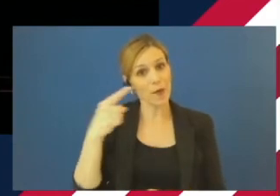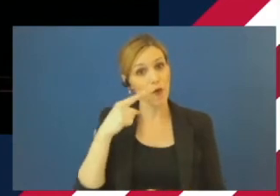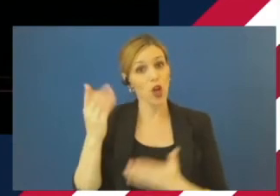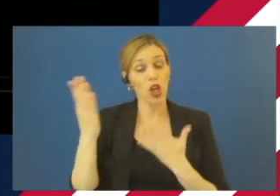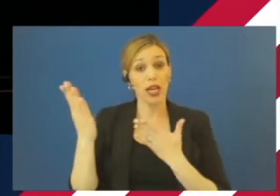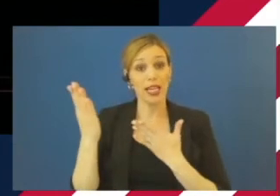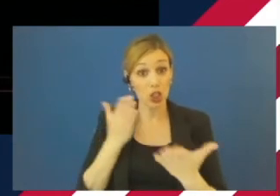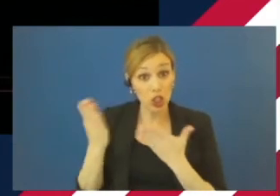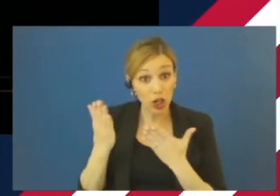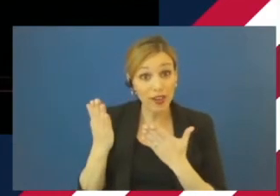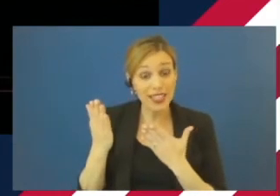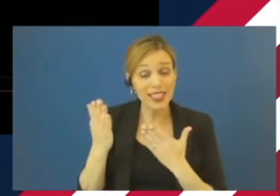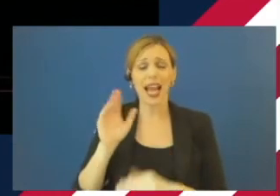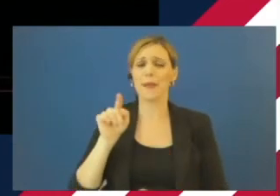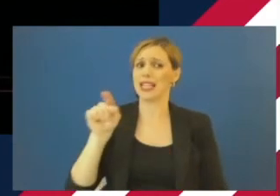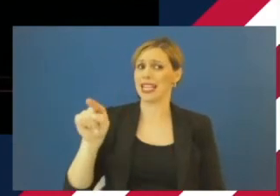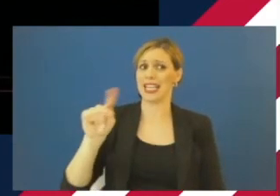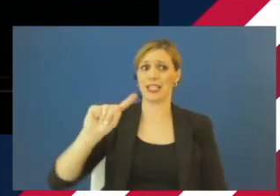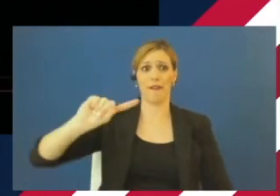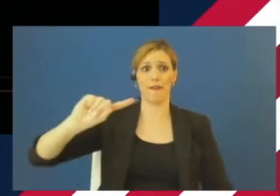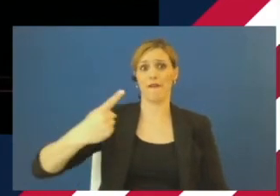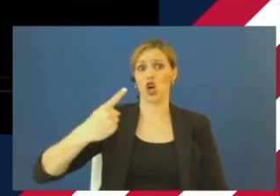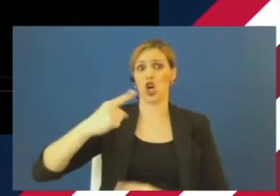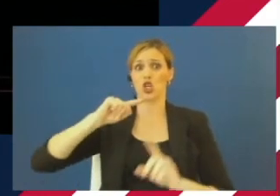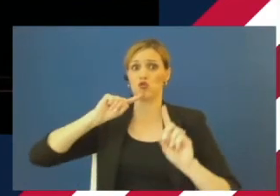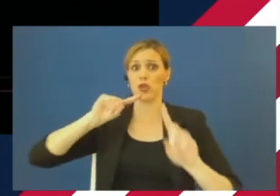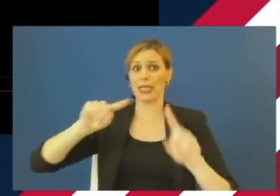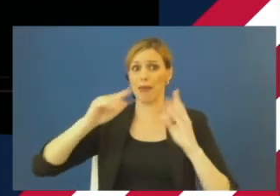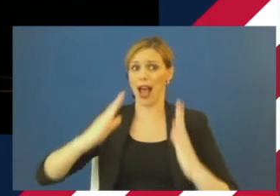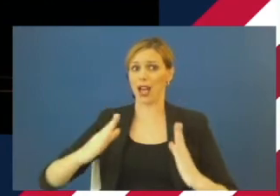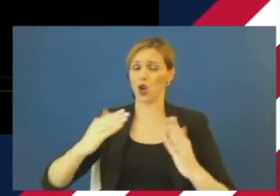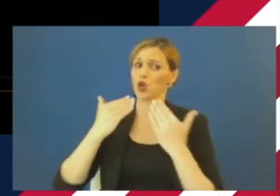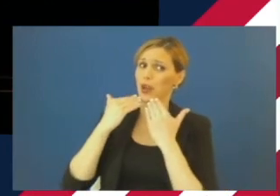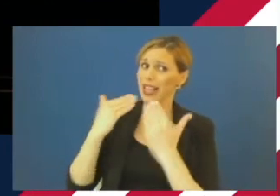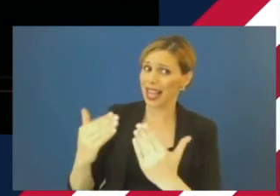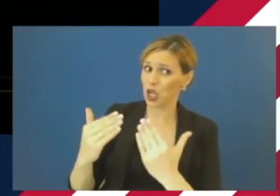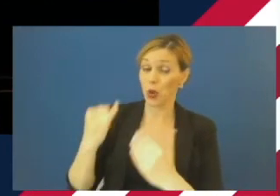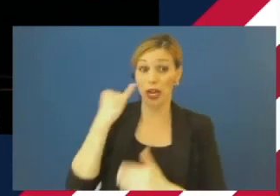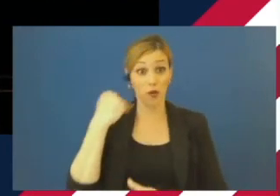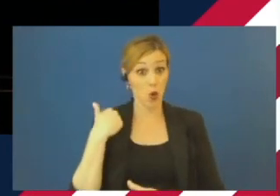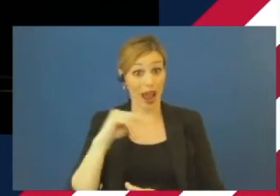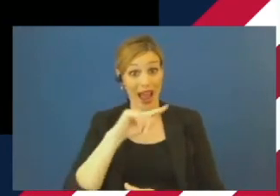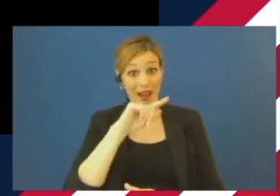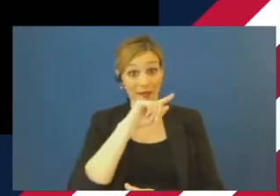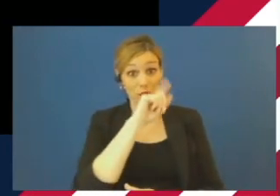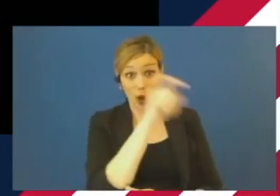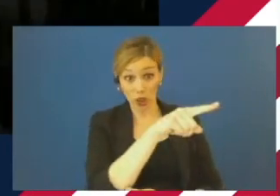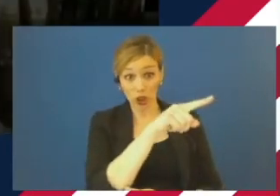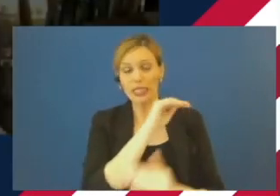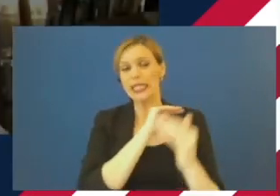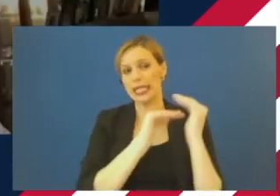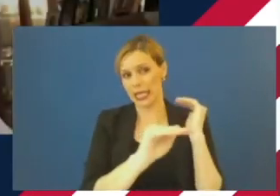first responders. And again, if you have any questions, please email those questions.